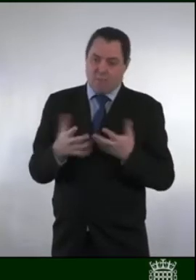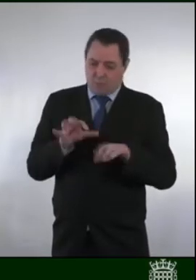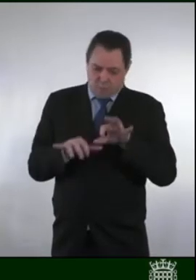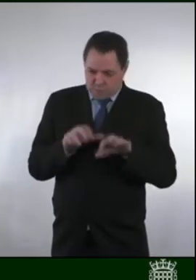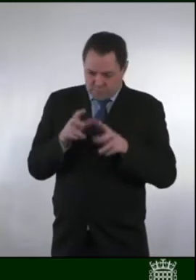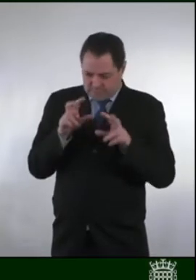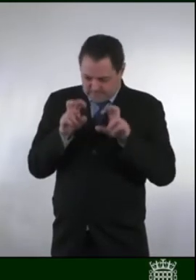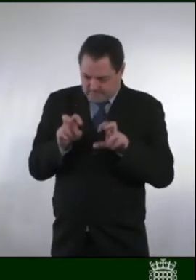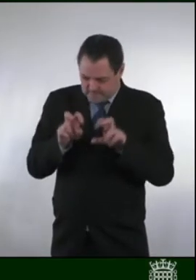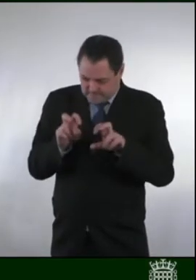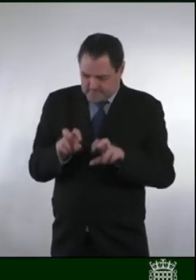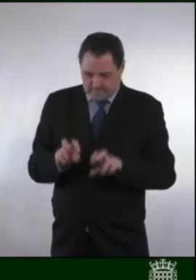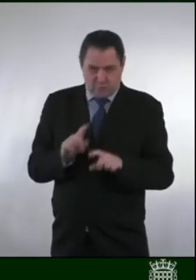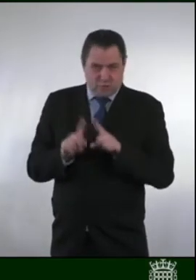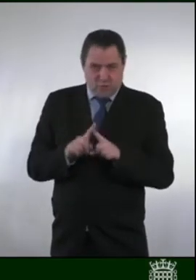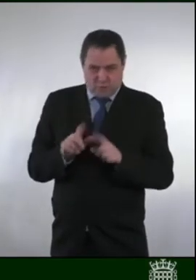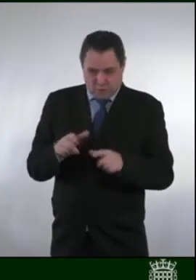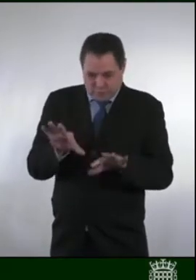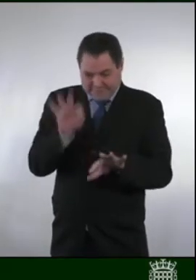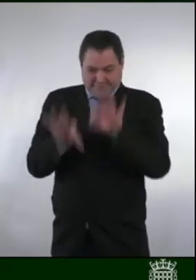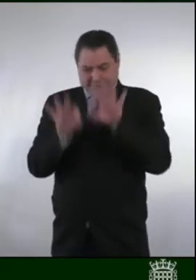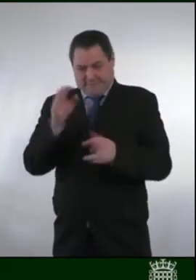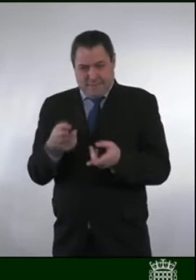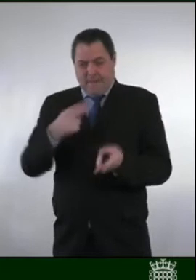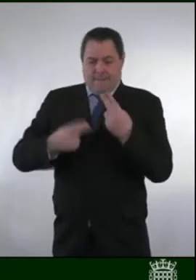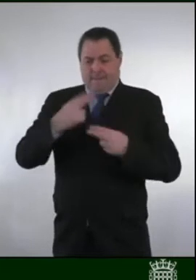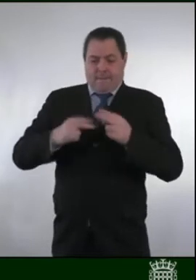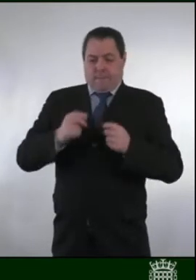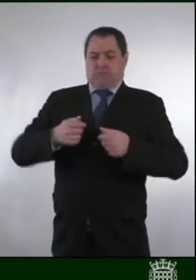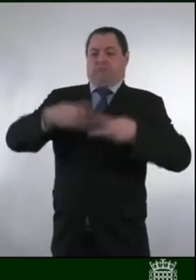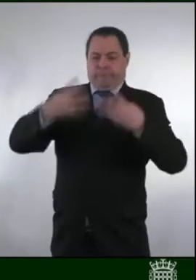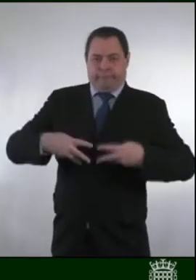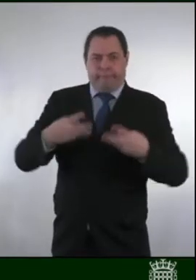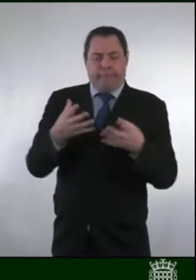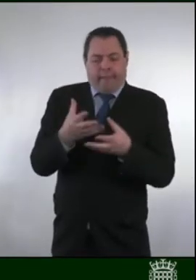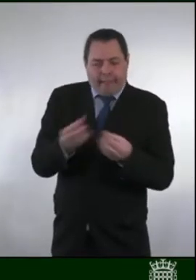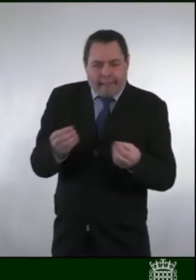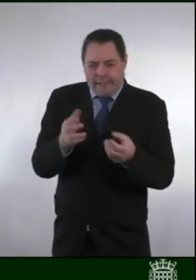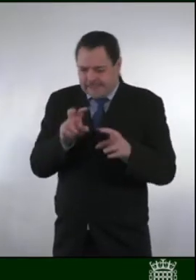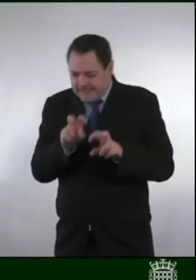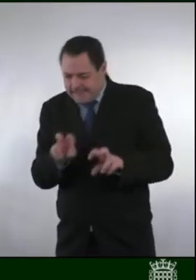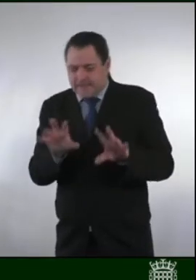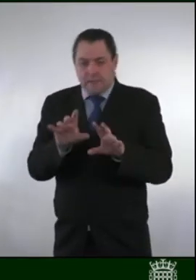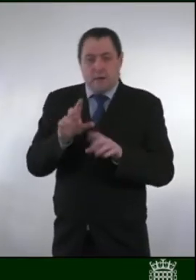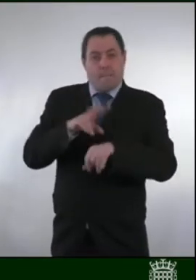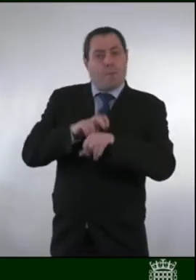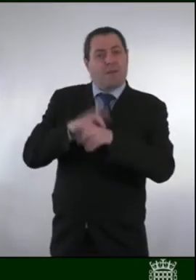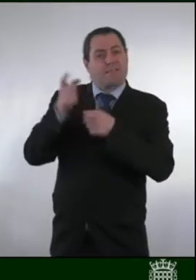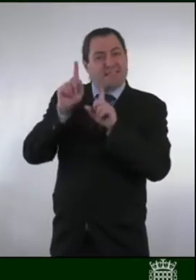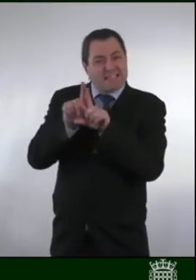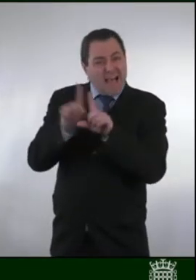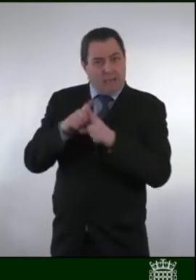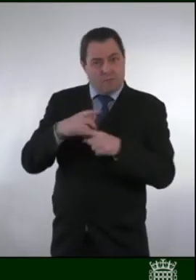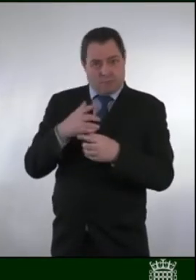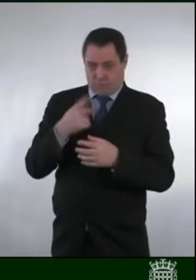working round the clock, having been briefed on this both by my staff and also, of course, by the policing minister. We're working round the clock on